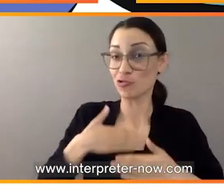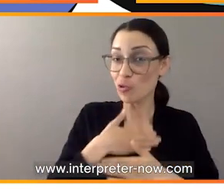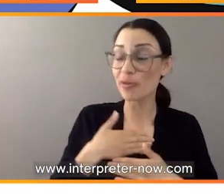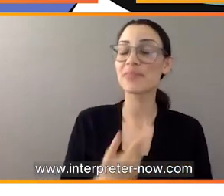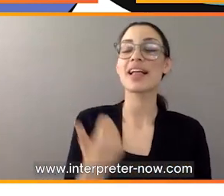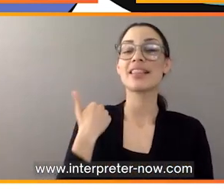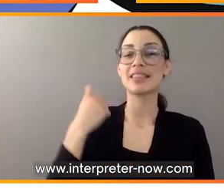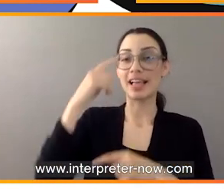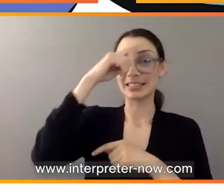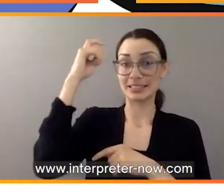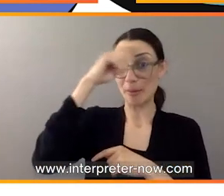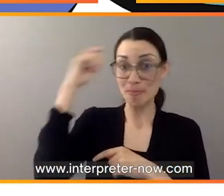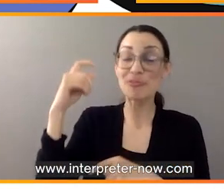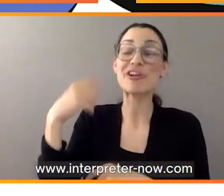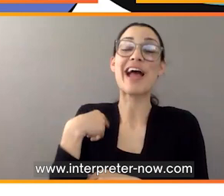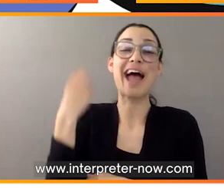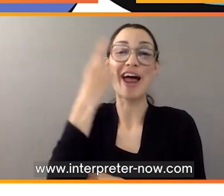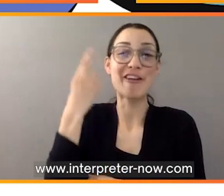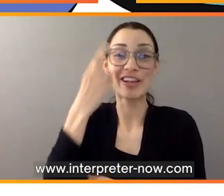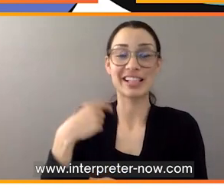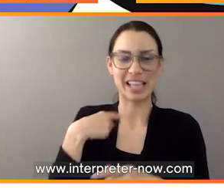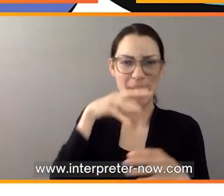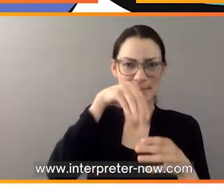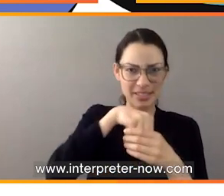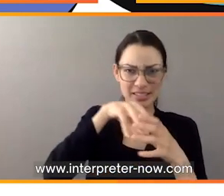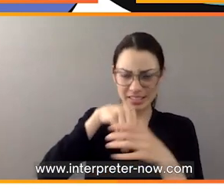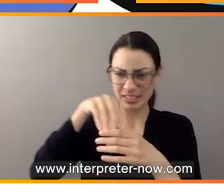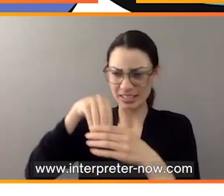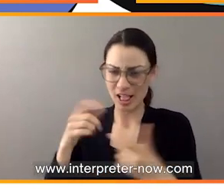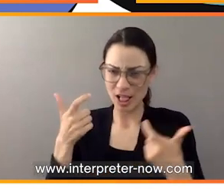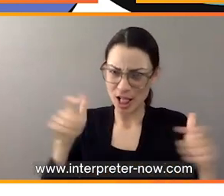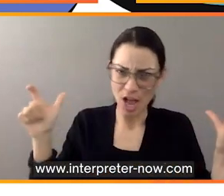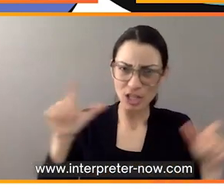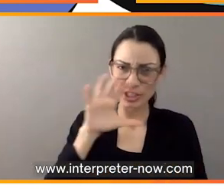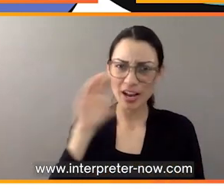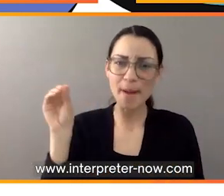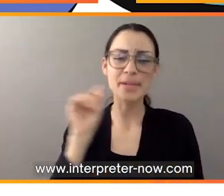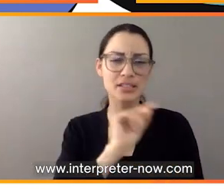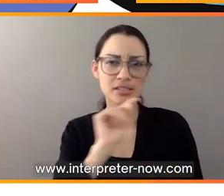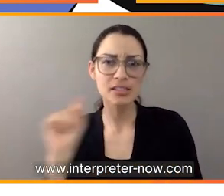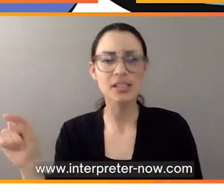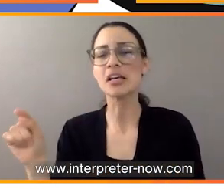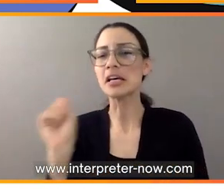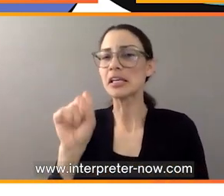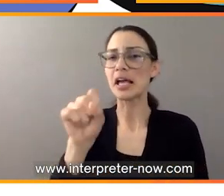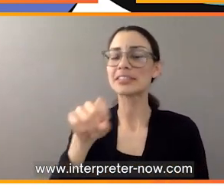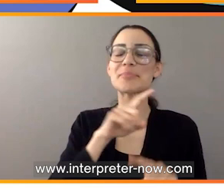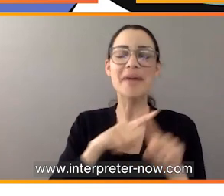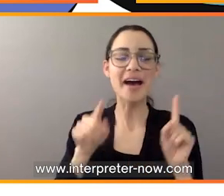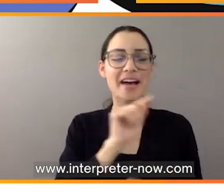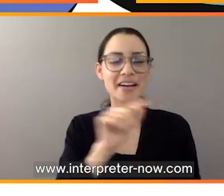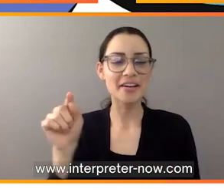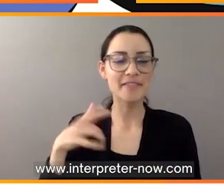been inside these large companies. And yes, I went to go work at large companies, but they felt like I can be a part of